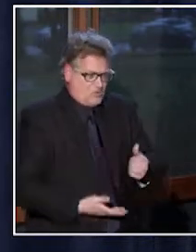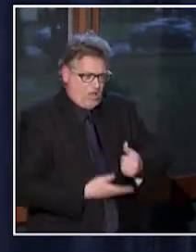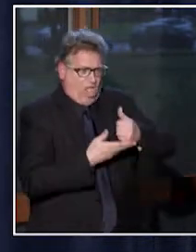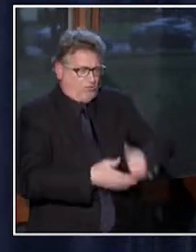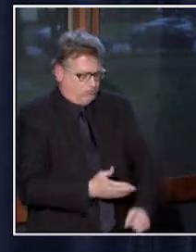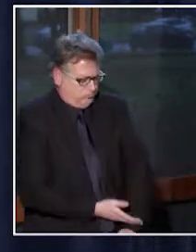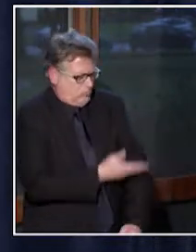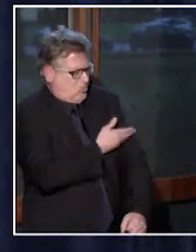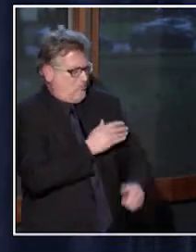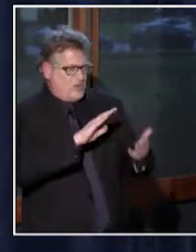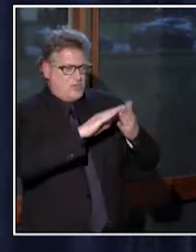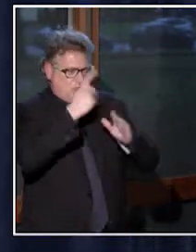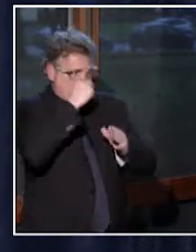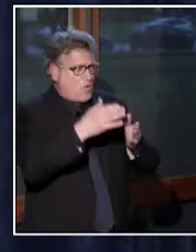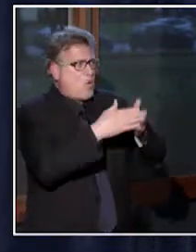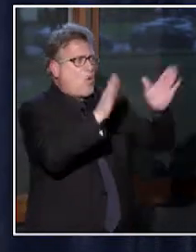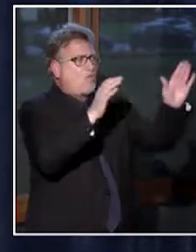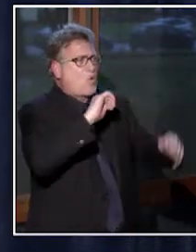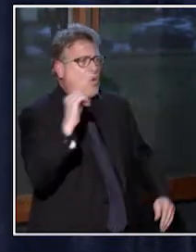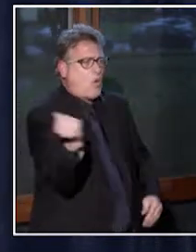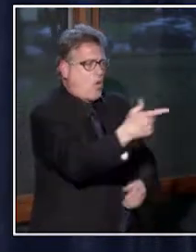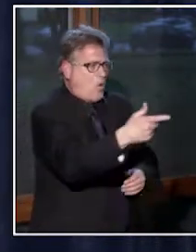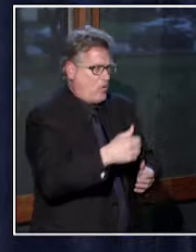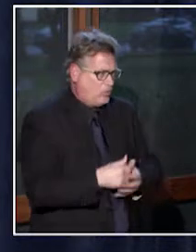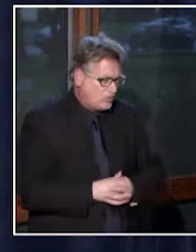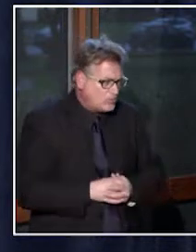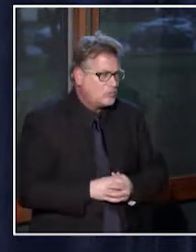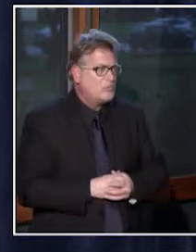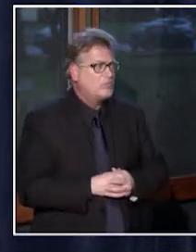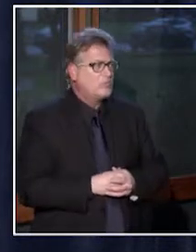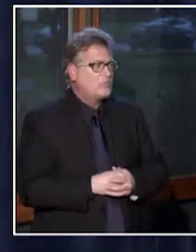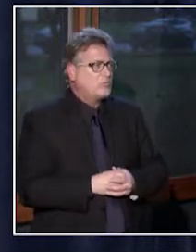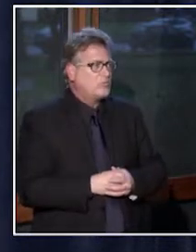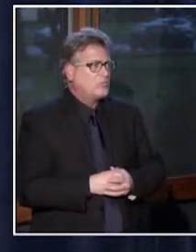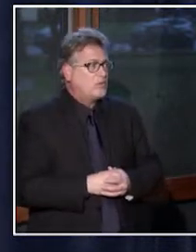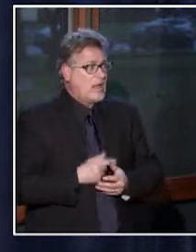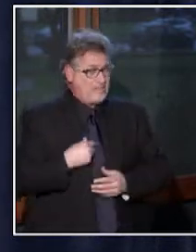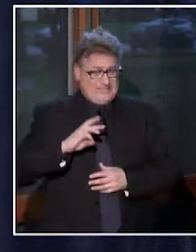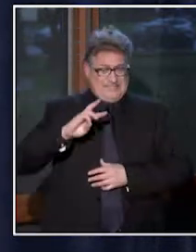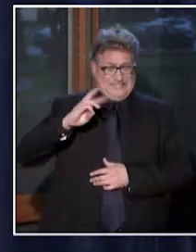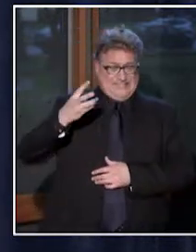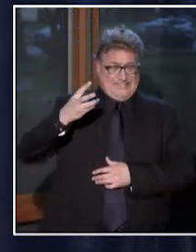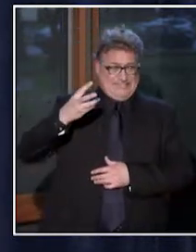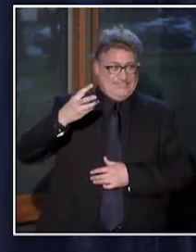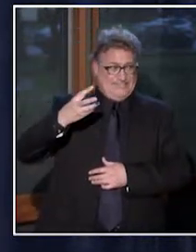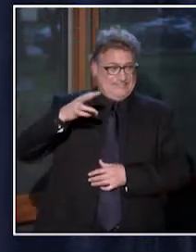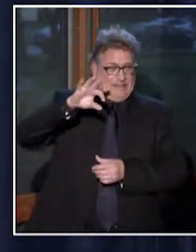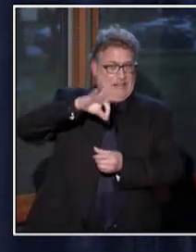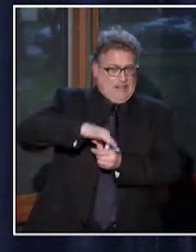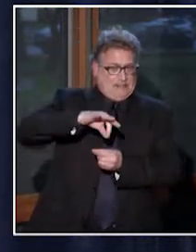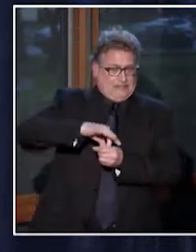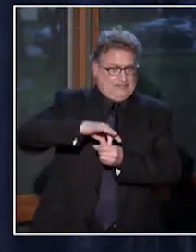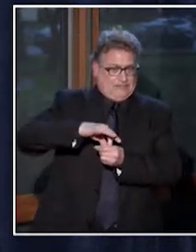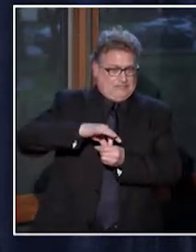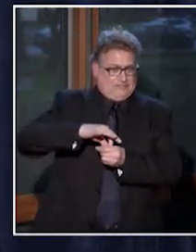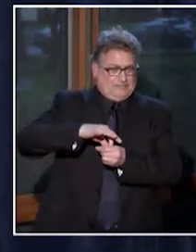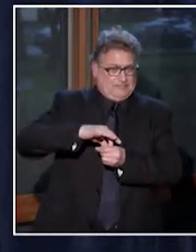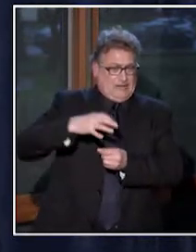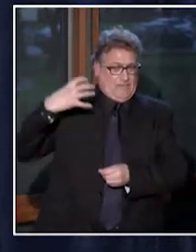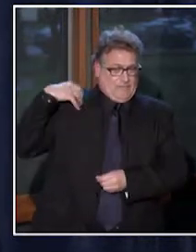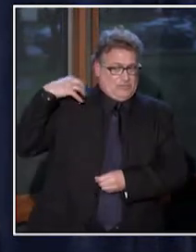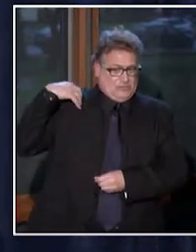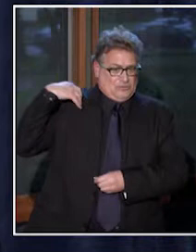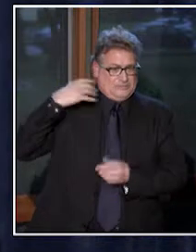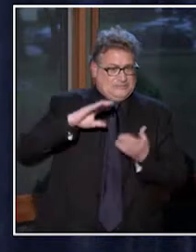better place to everyone. And there is, believe it or not, a sixth elected official in the city of Portland who